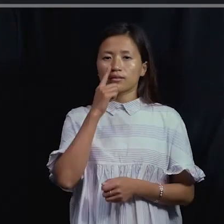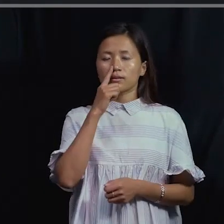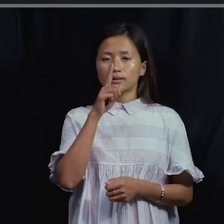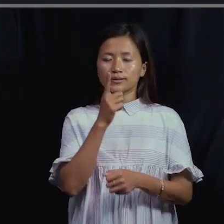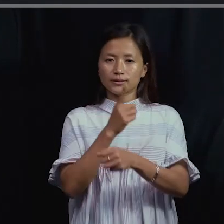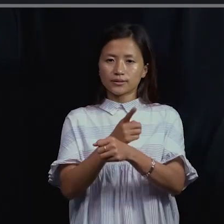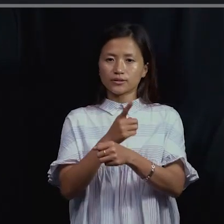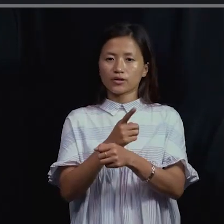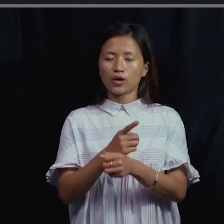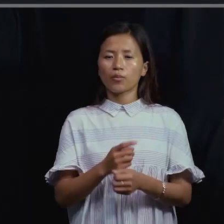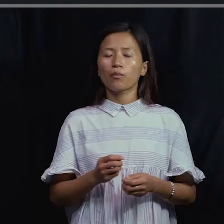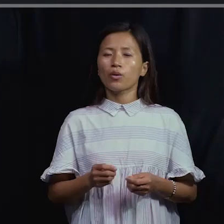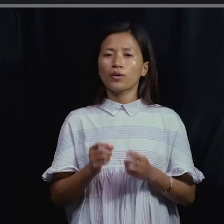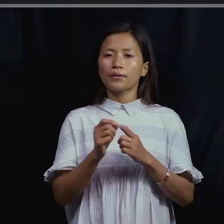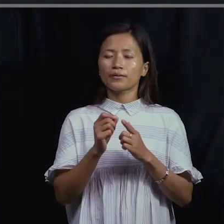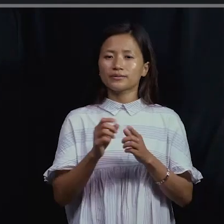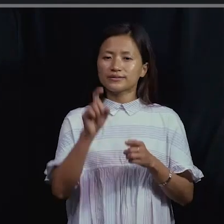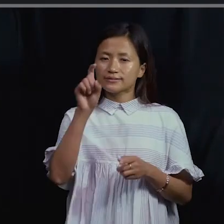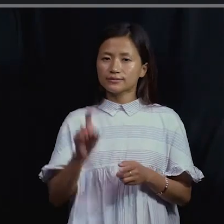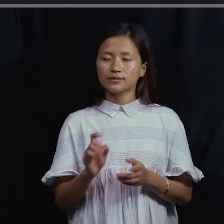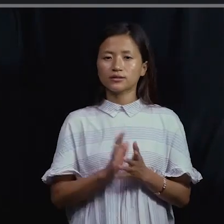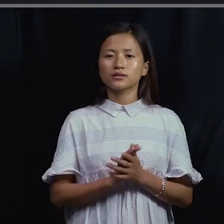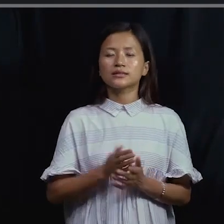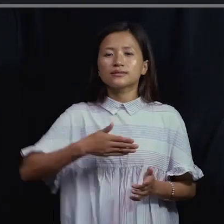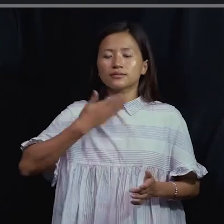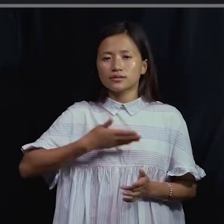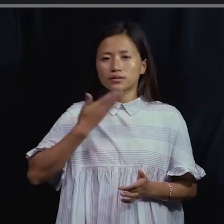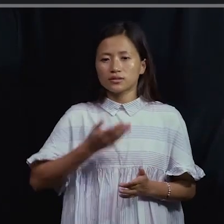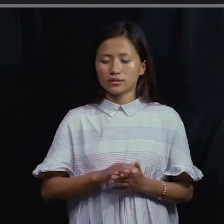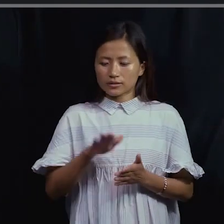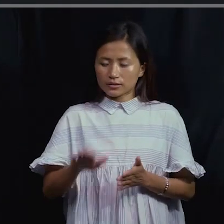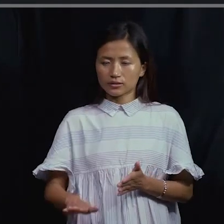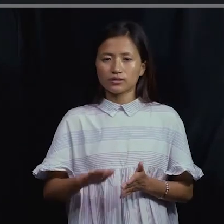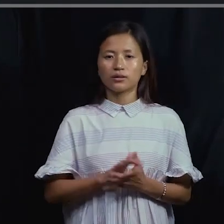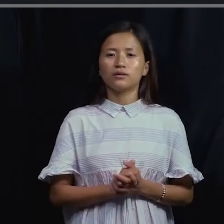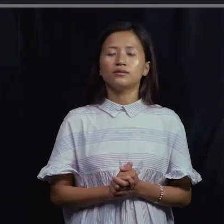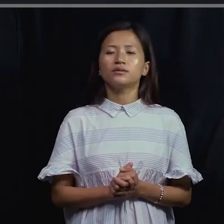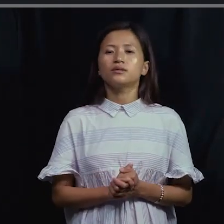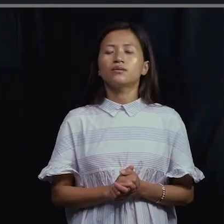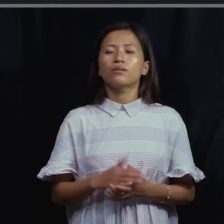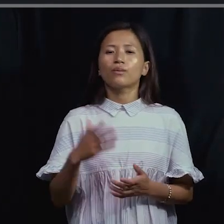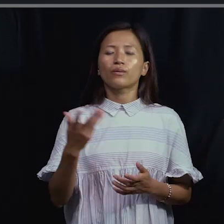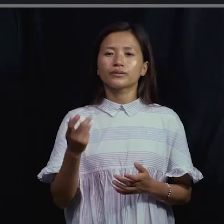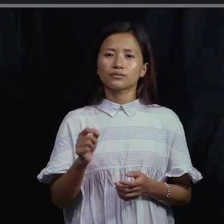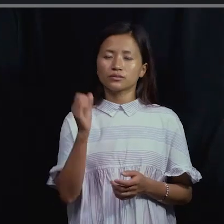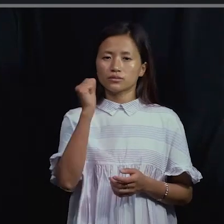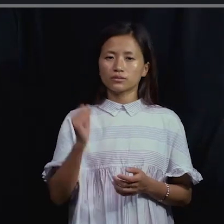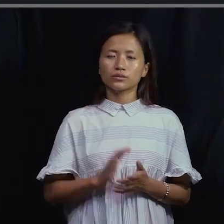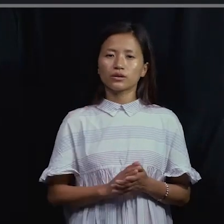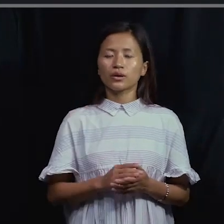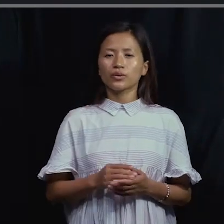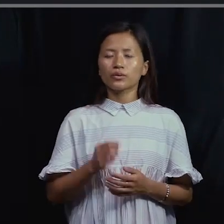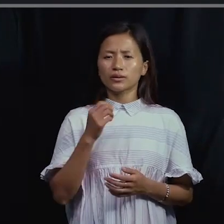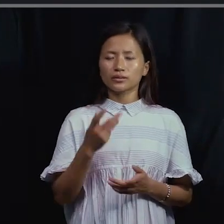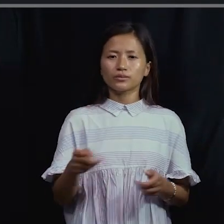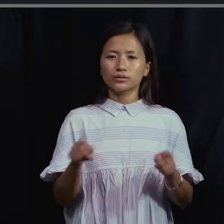the female teachers are more preferable to teach the infants. Now why is that so? Is because we women, we